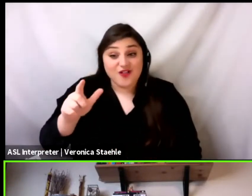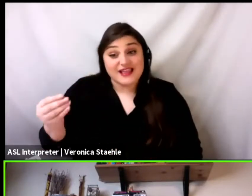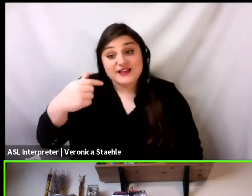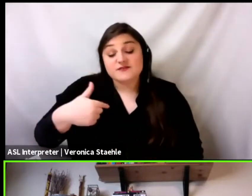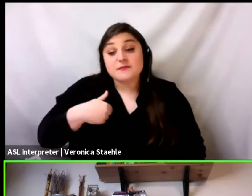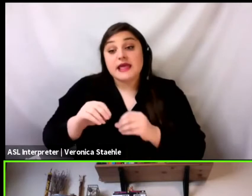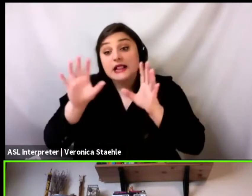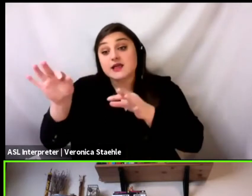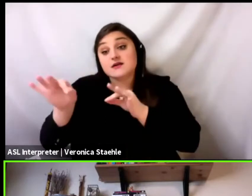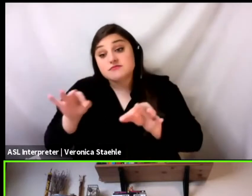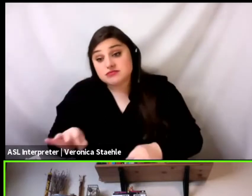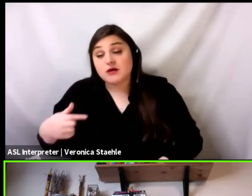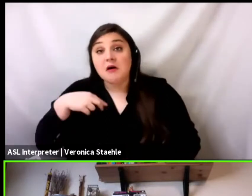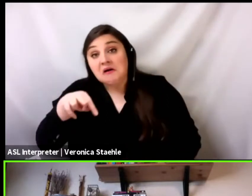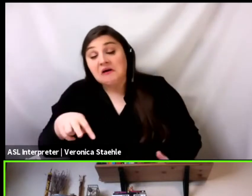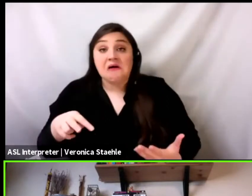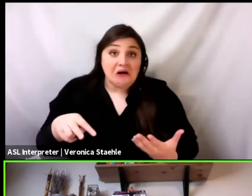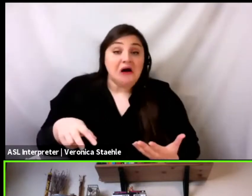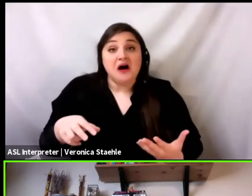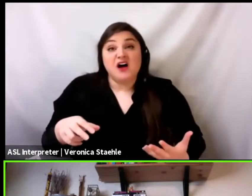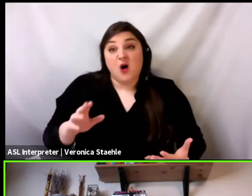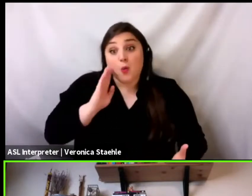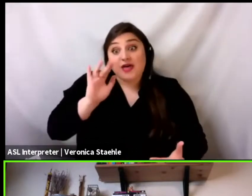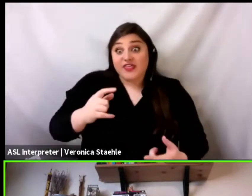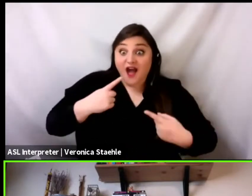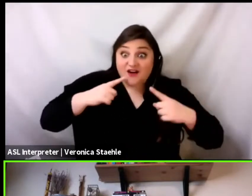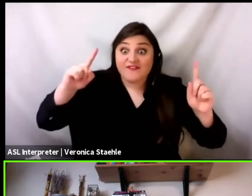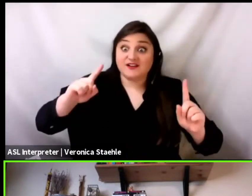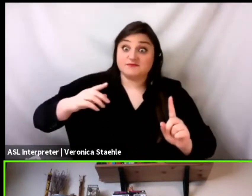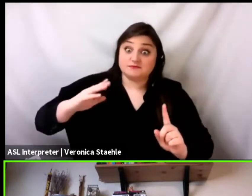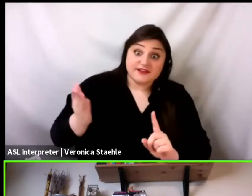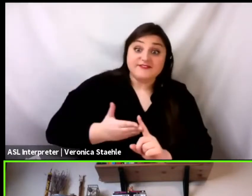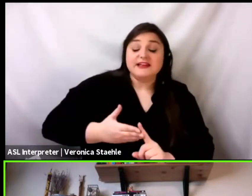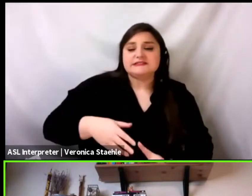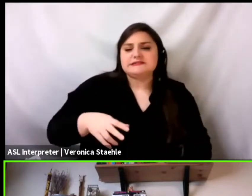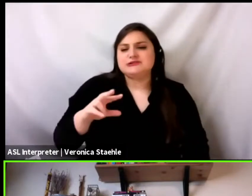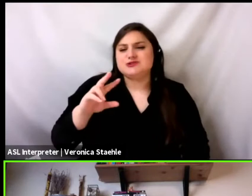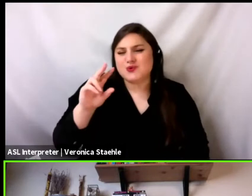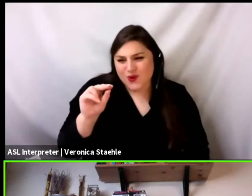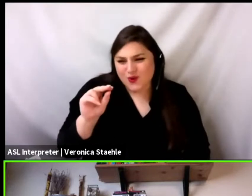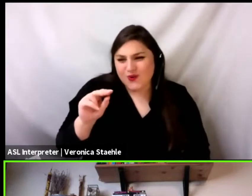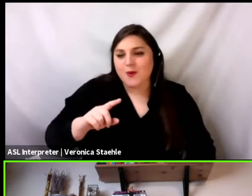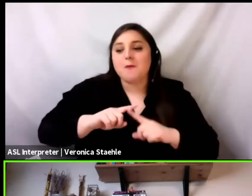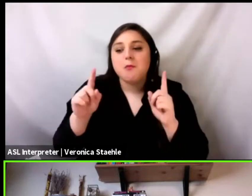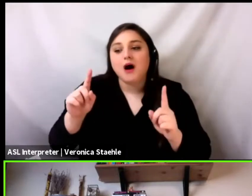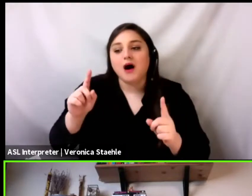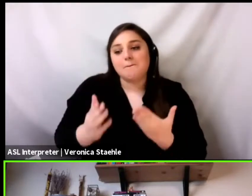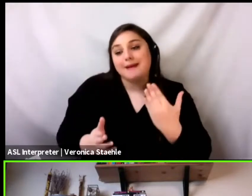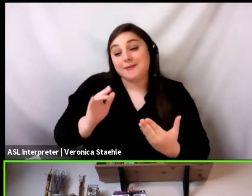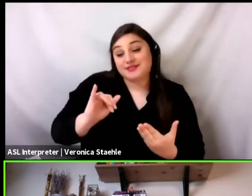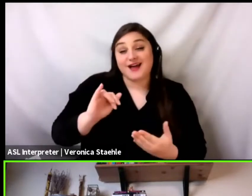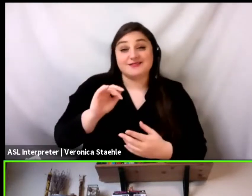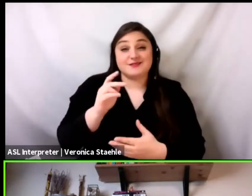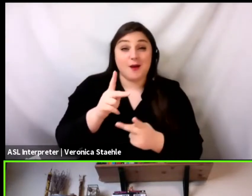convinced, but maybe that starts me to believe that they started thinking about this as well.